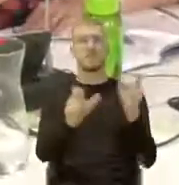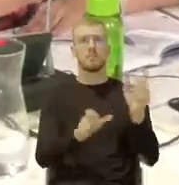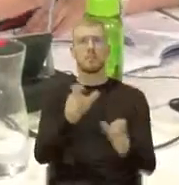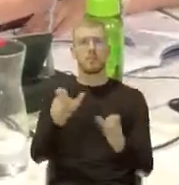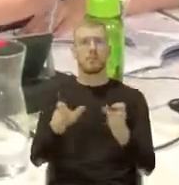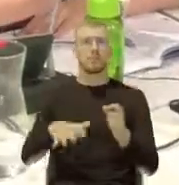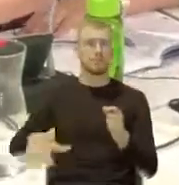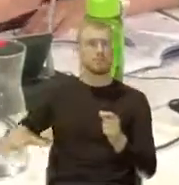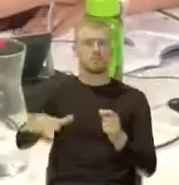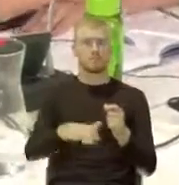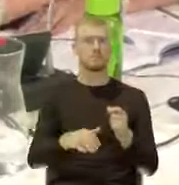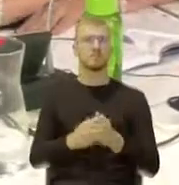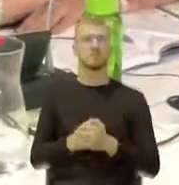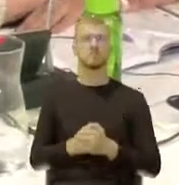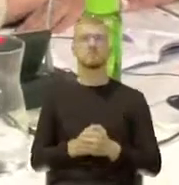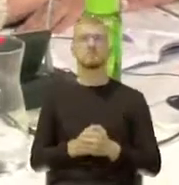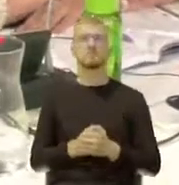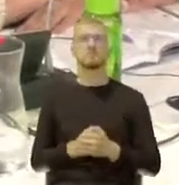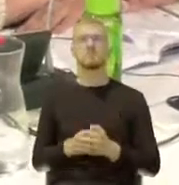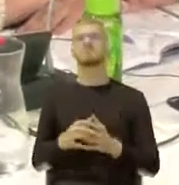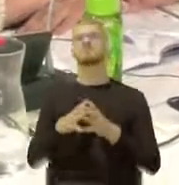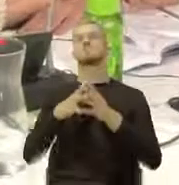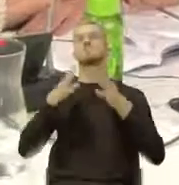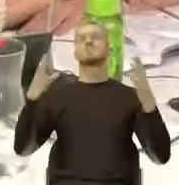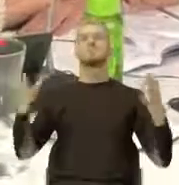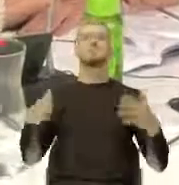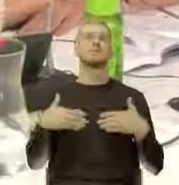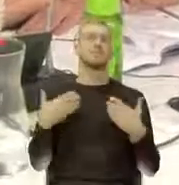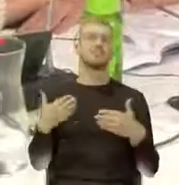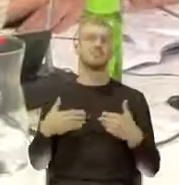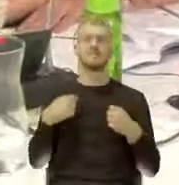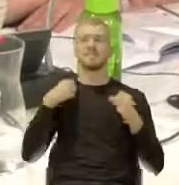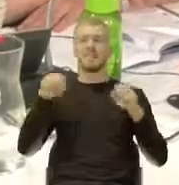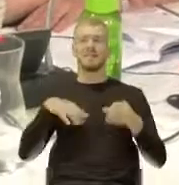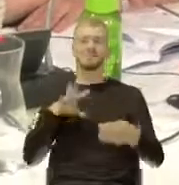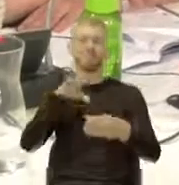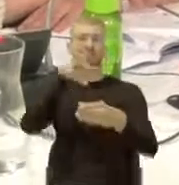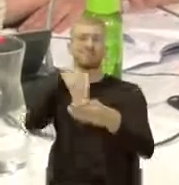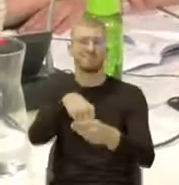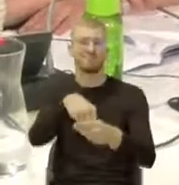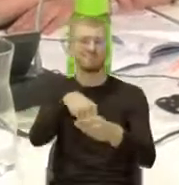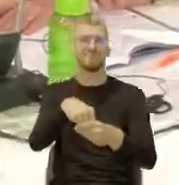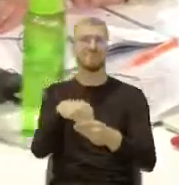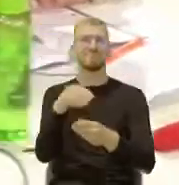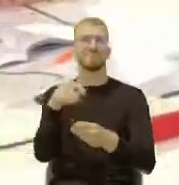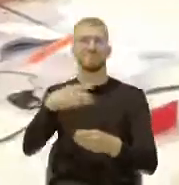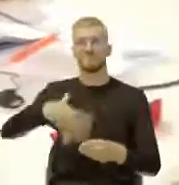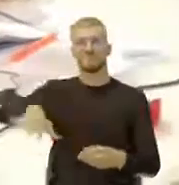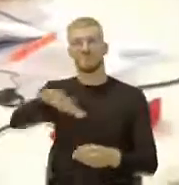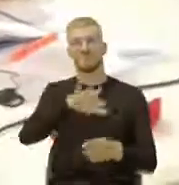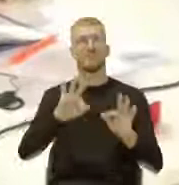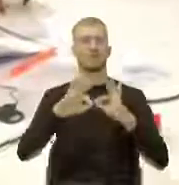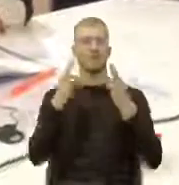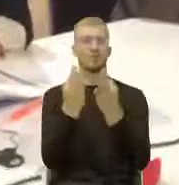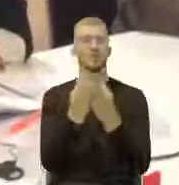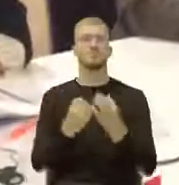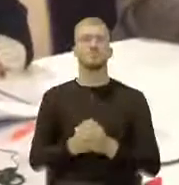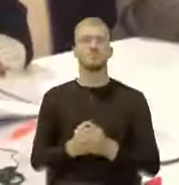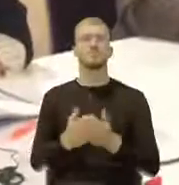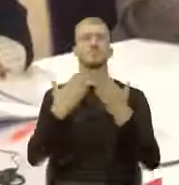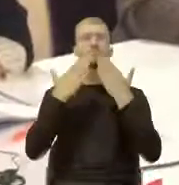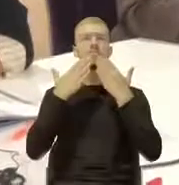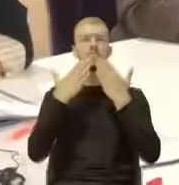here, and really appreciate our sister UN agency, UN Habitat, and also Attenbury to come here to give it